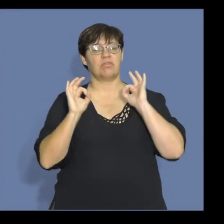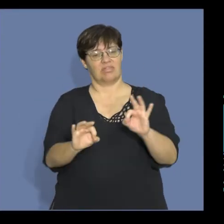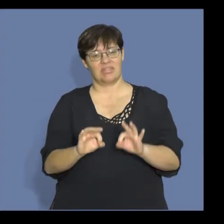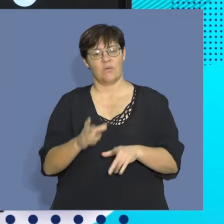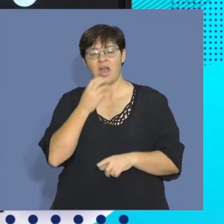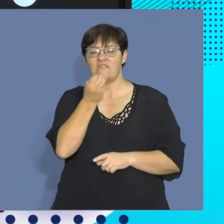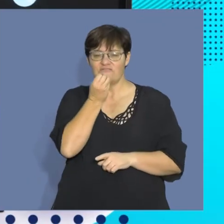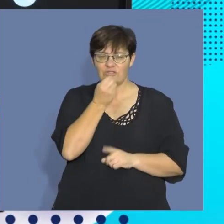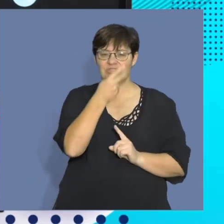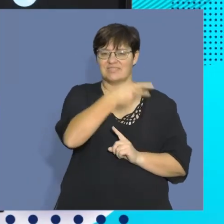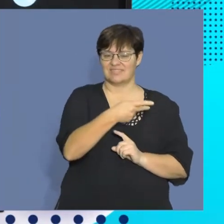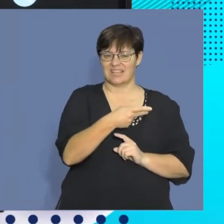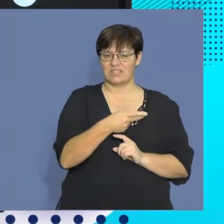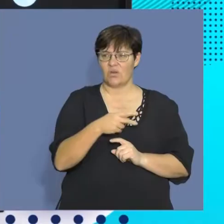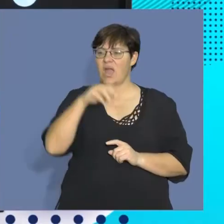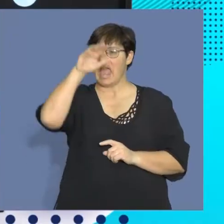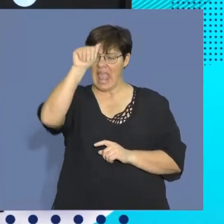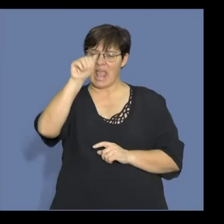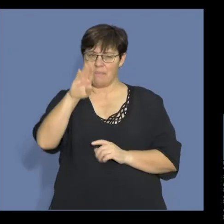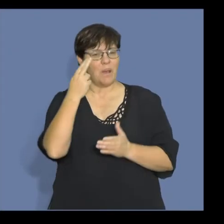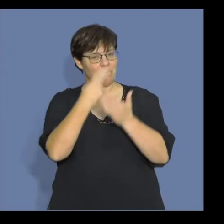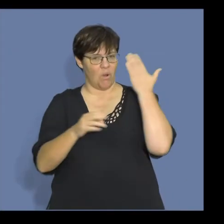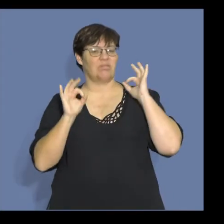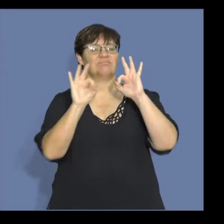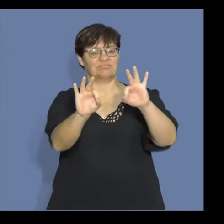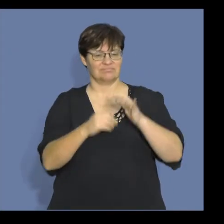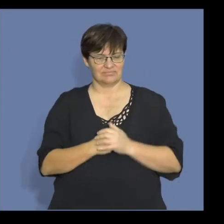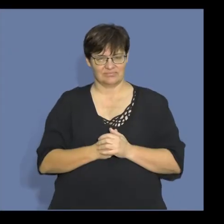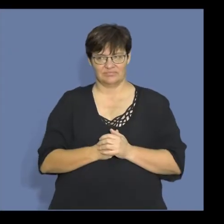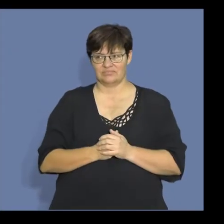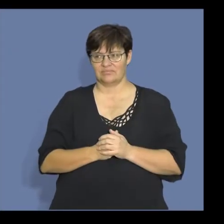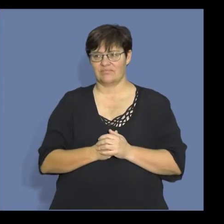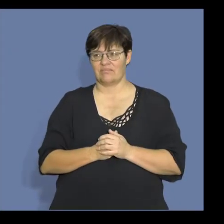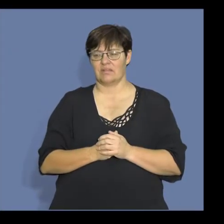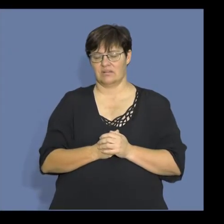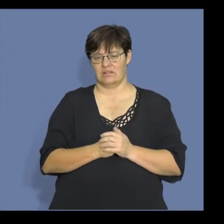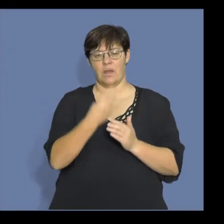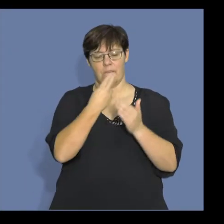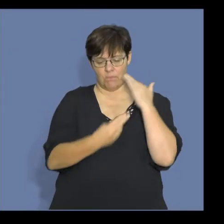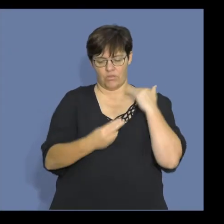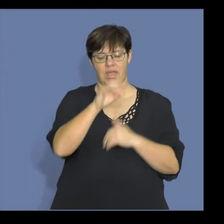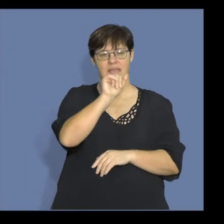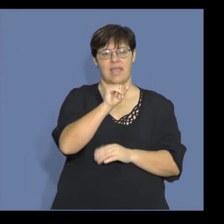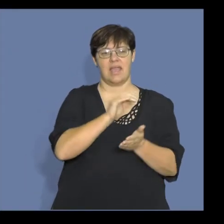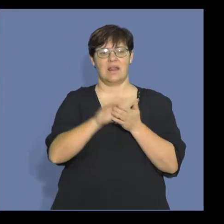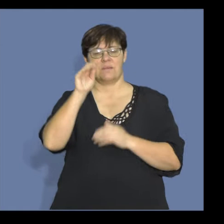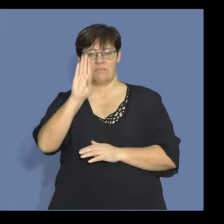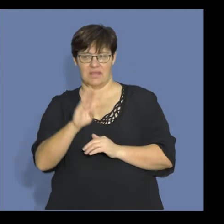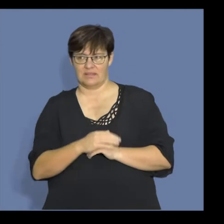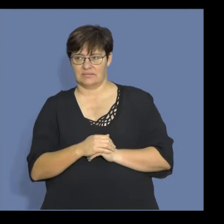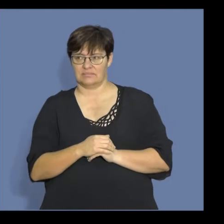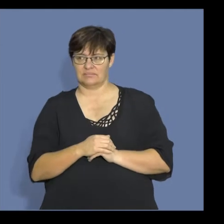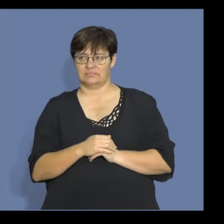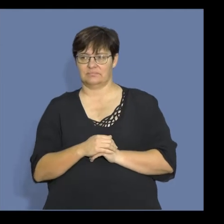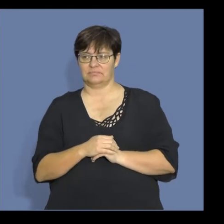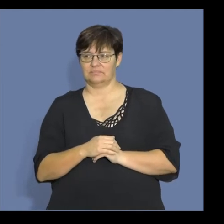organisms that feed on plant material. So in the context of eating plants, it could be both A and B that